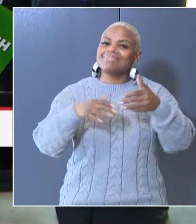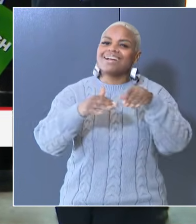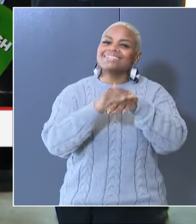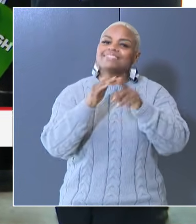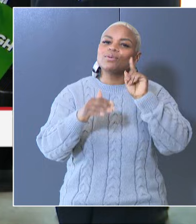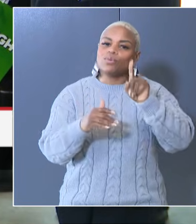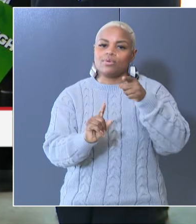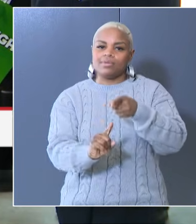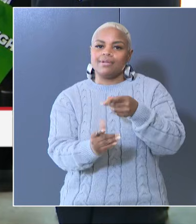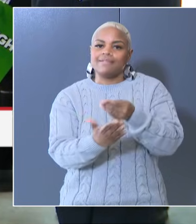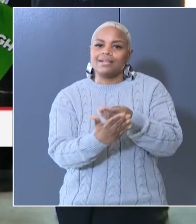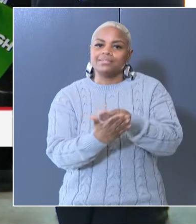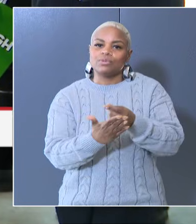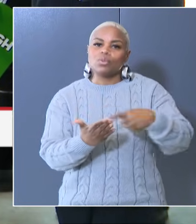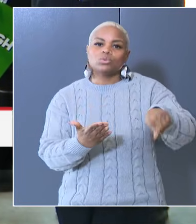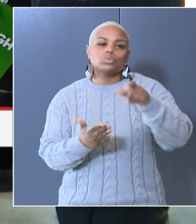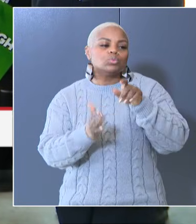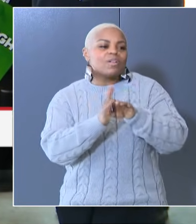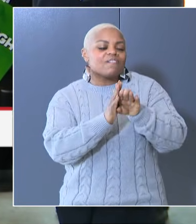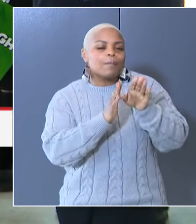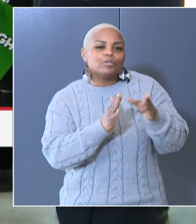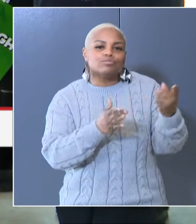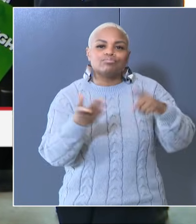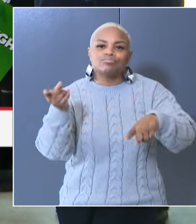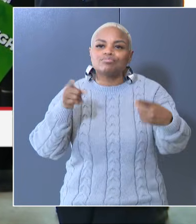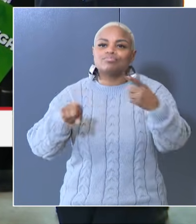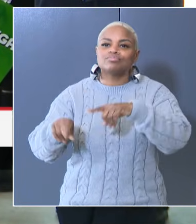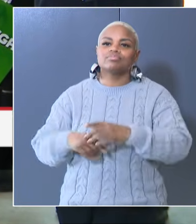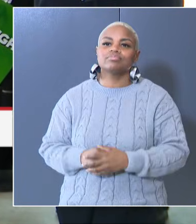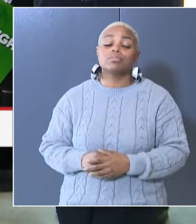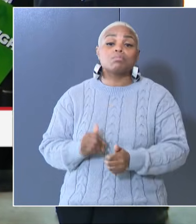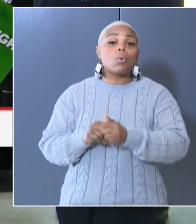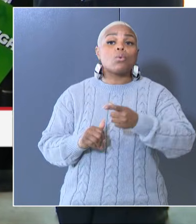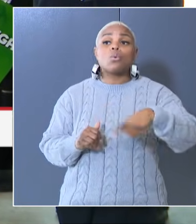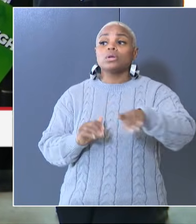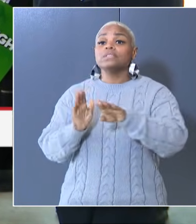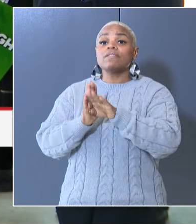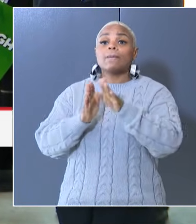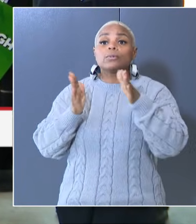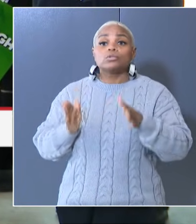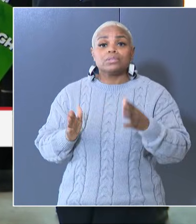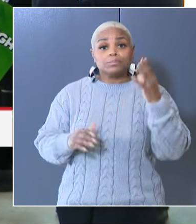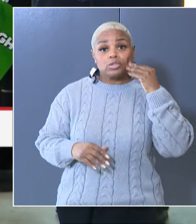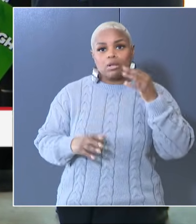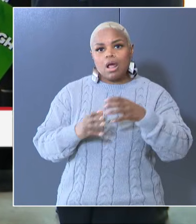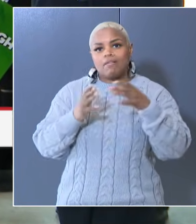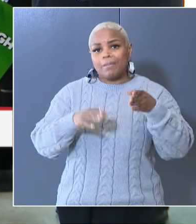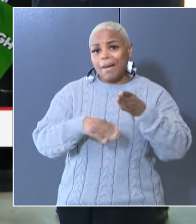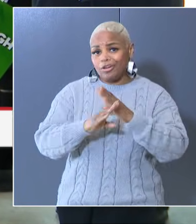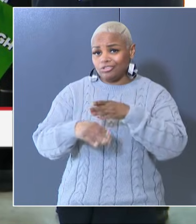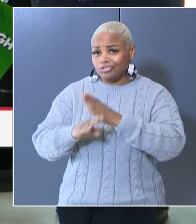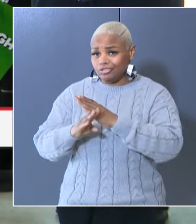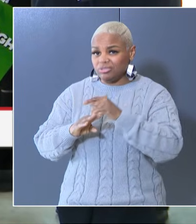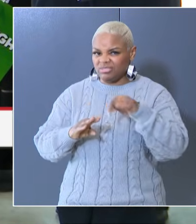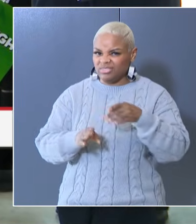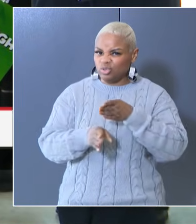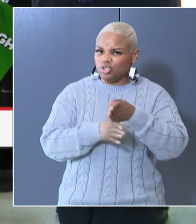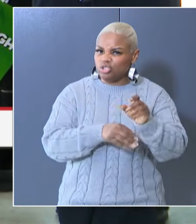for developers who have been historically facing barriers in our industry. Our Affordable